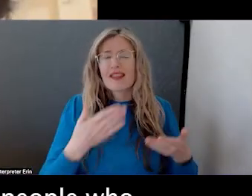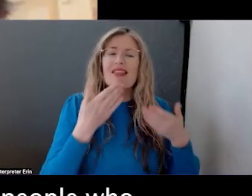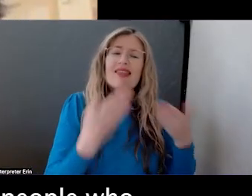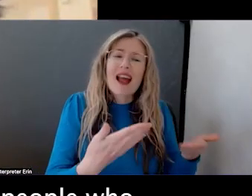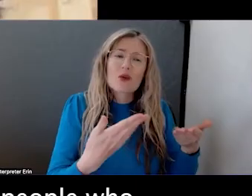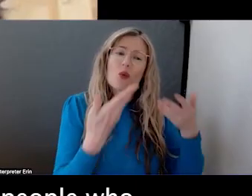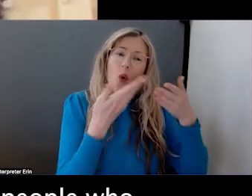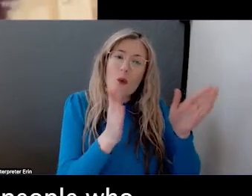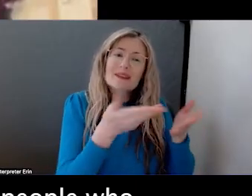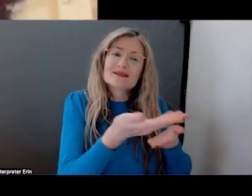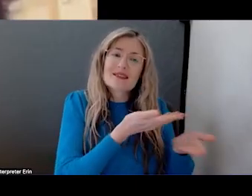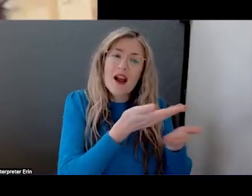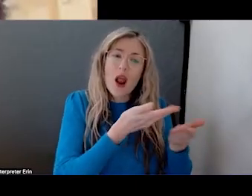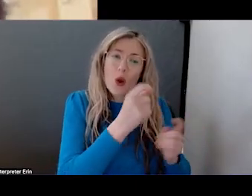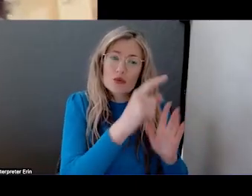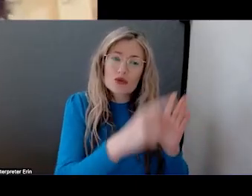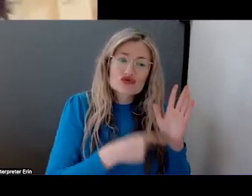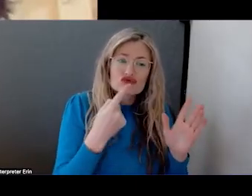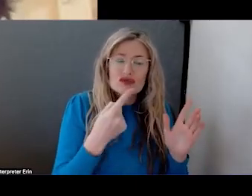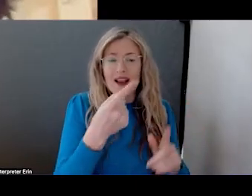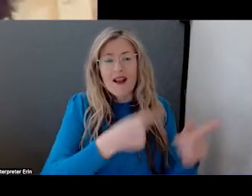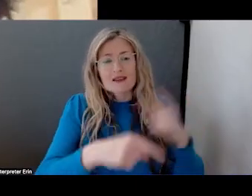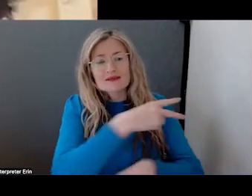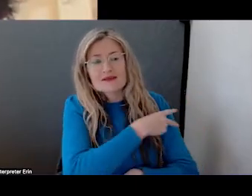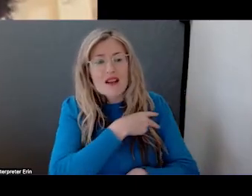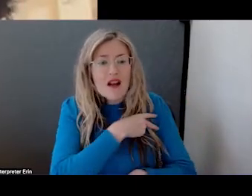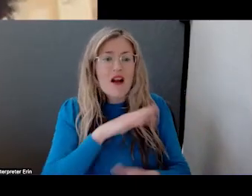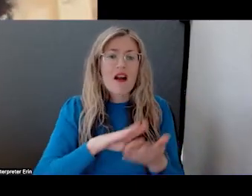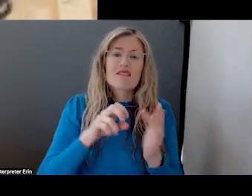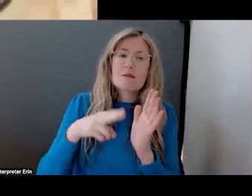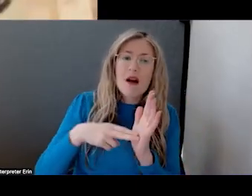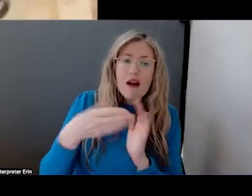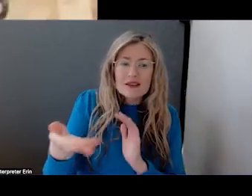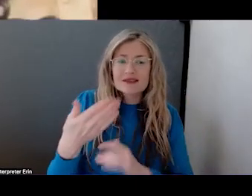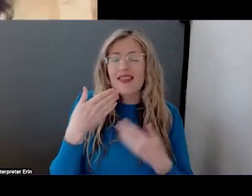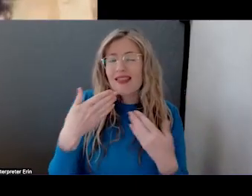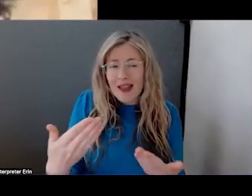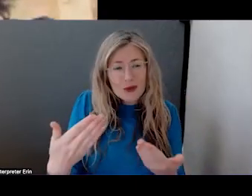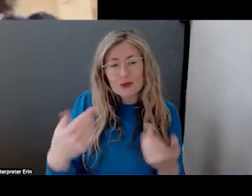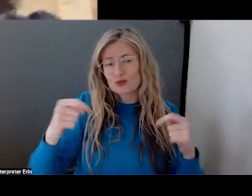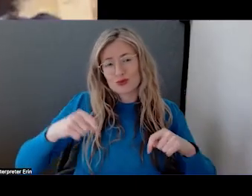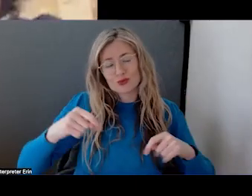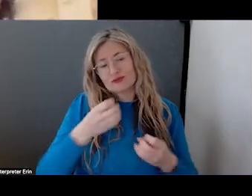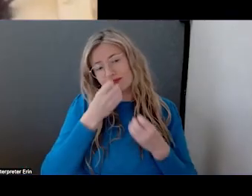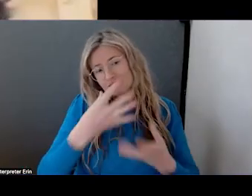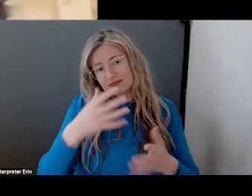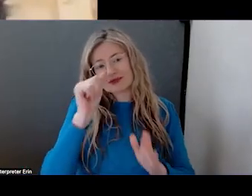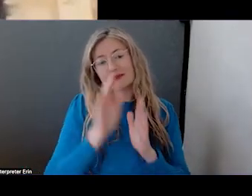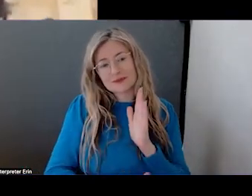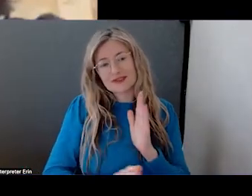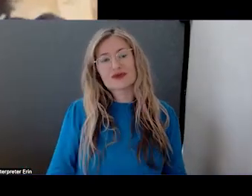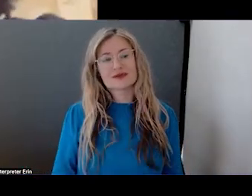the people who made this possible. Thank you, Martin. Thanks to you all, really. The main reason